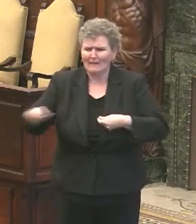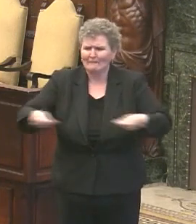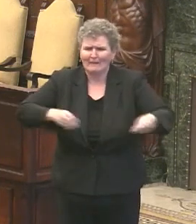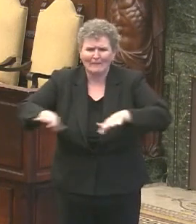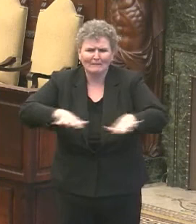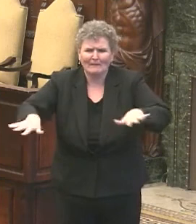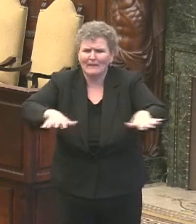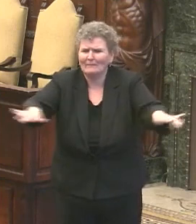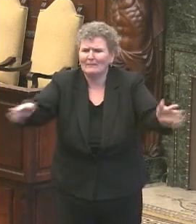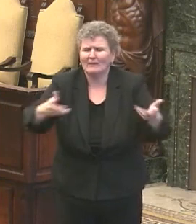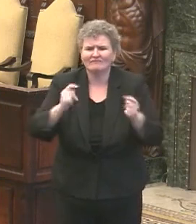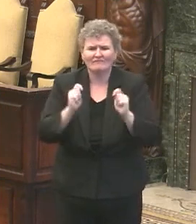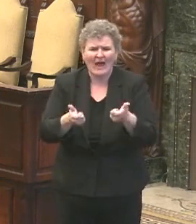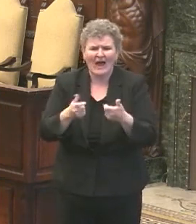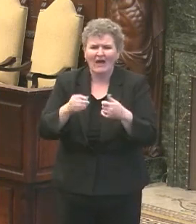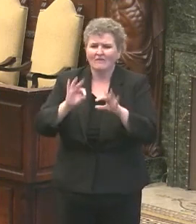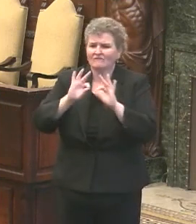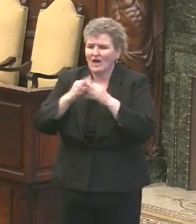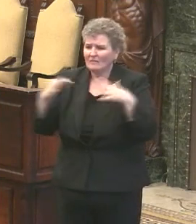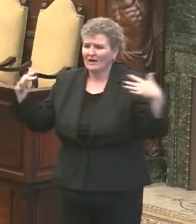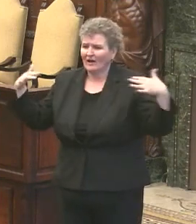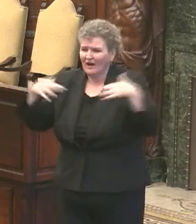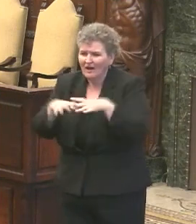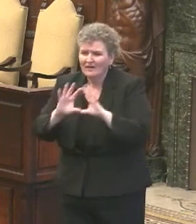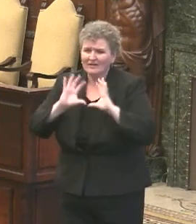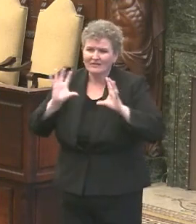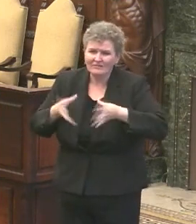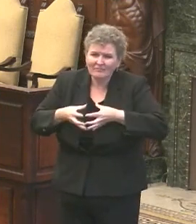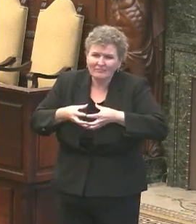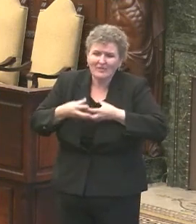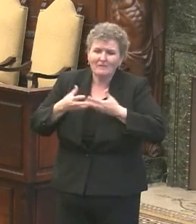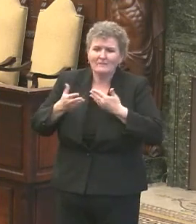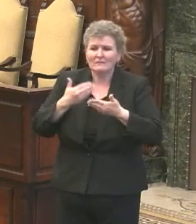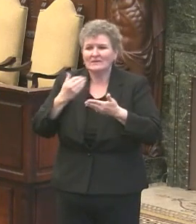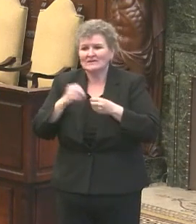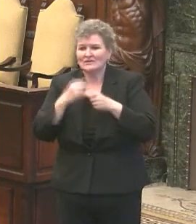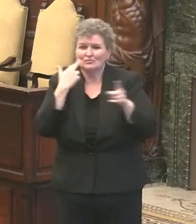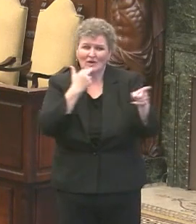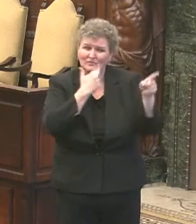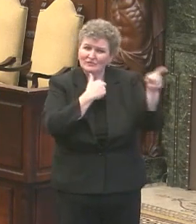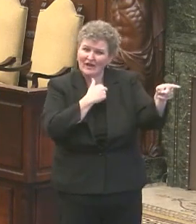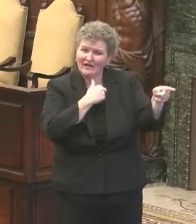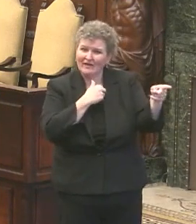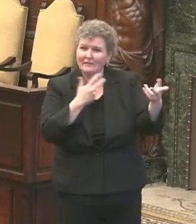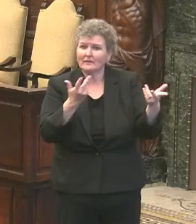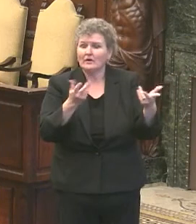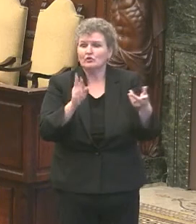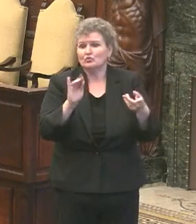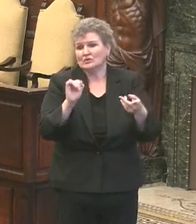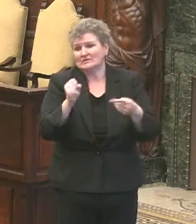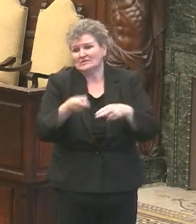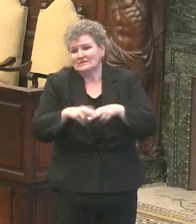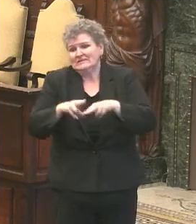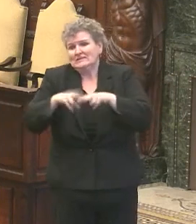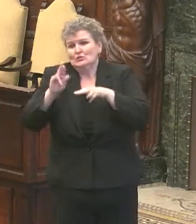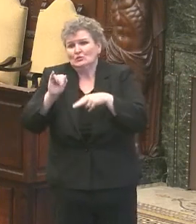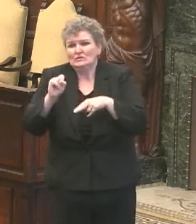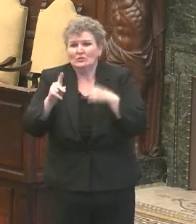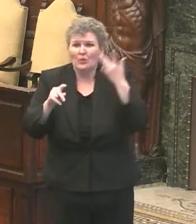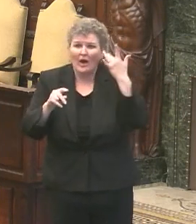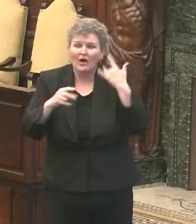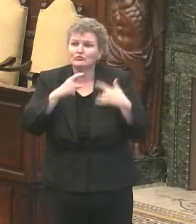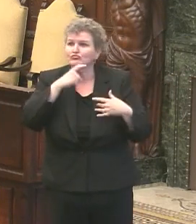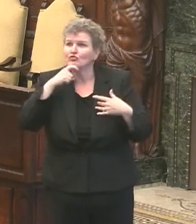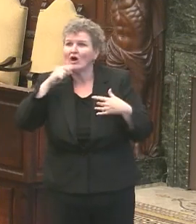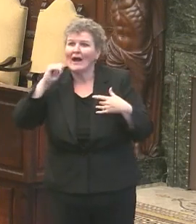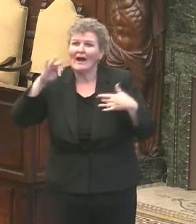social gatherings, maybe in workplaces, and maybe in restaurants. The risk is increasing now with the colder weather and the drier air, and